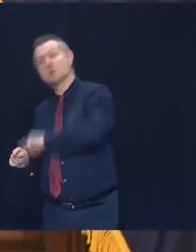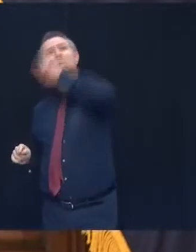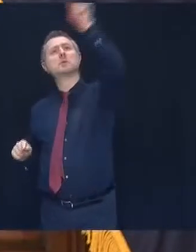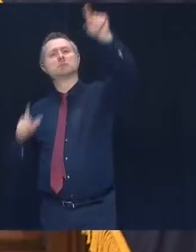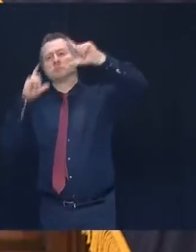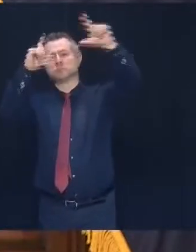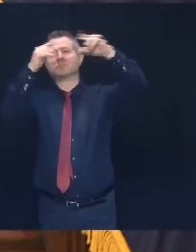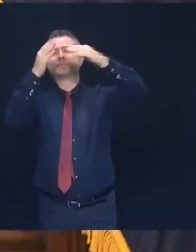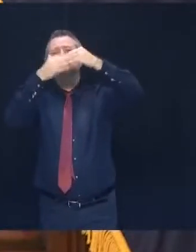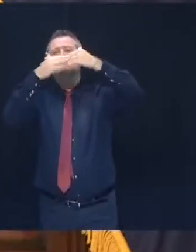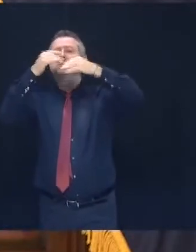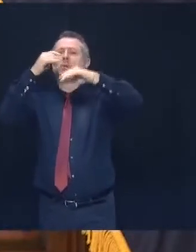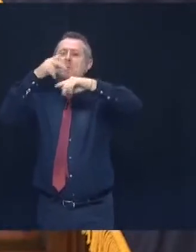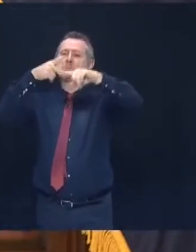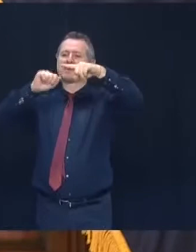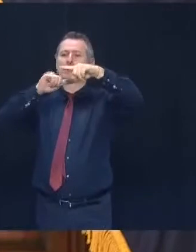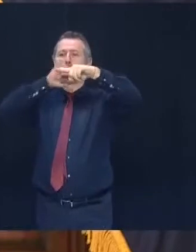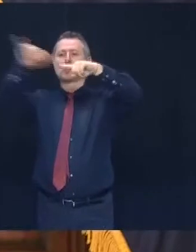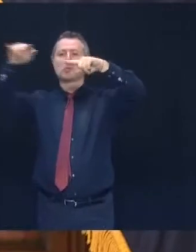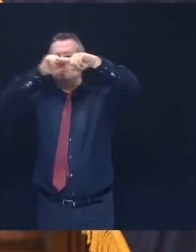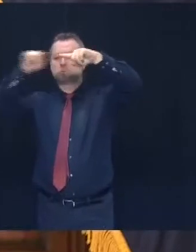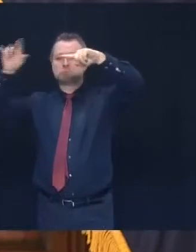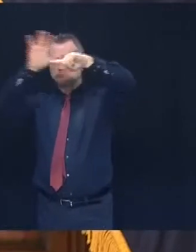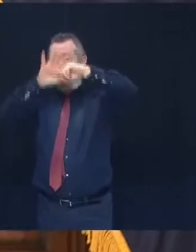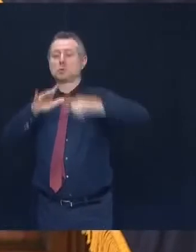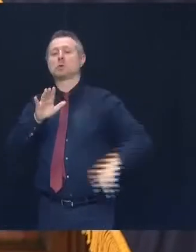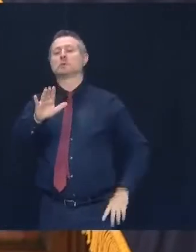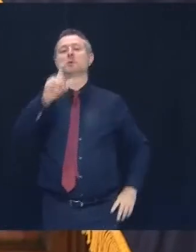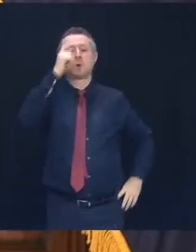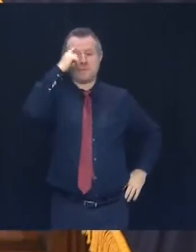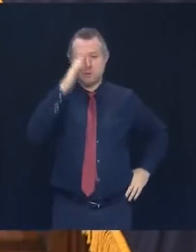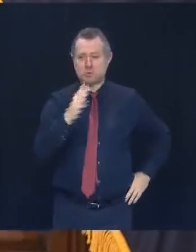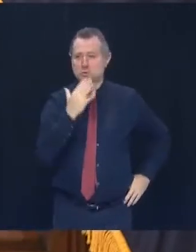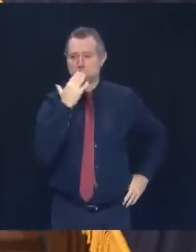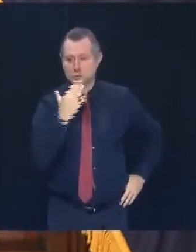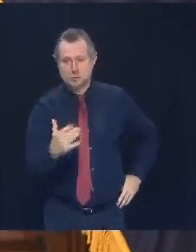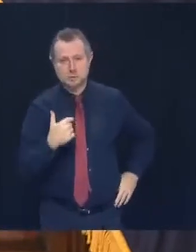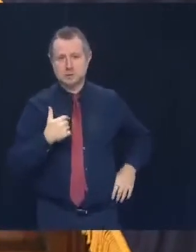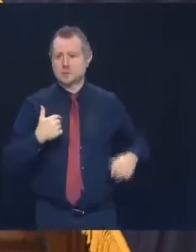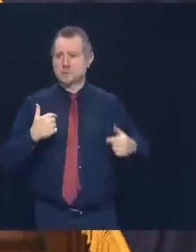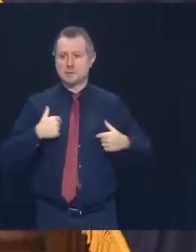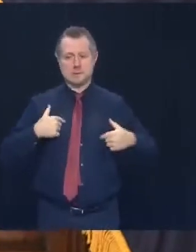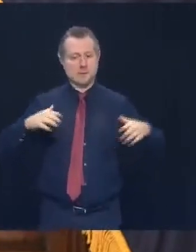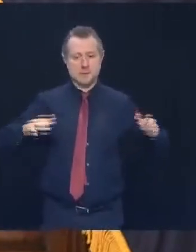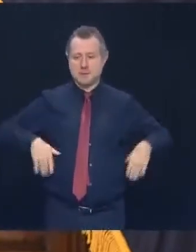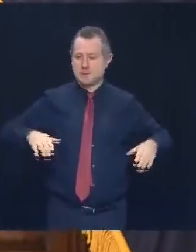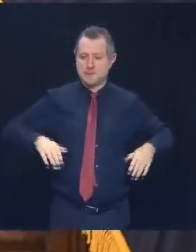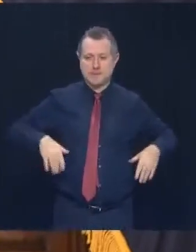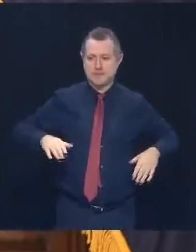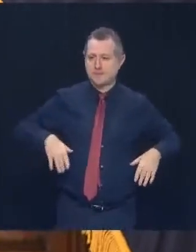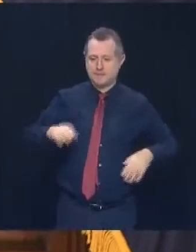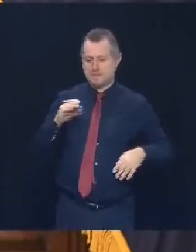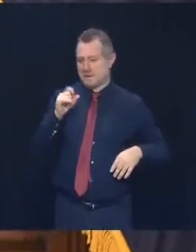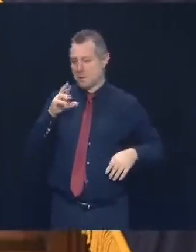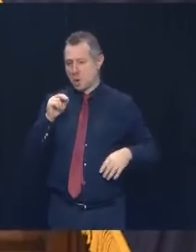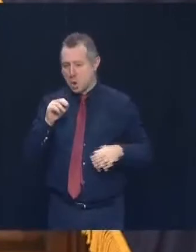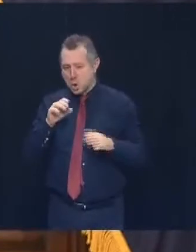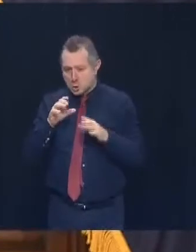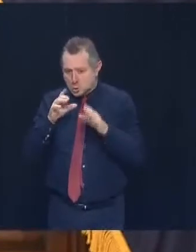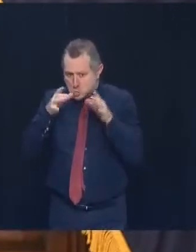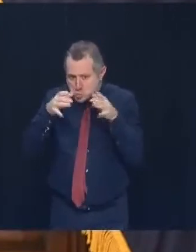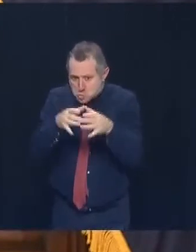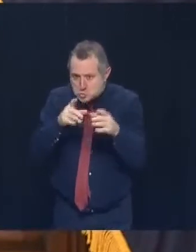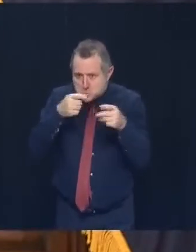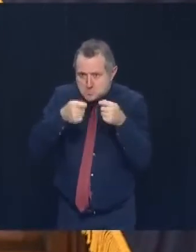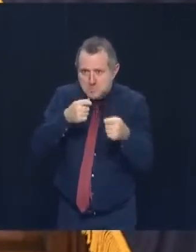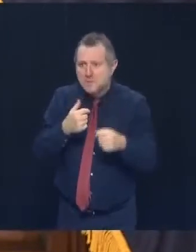It's a good question. We have not identified a microcluster. Well, we have identified some microclusters earlier on.